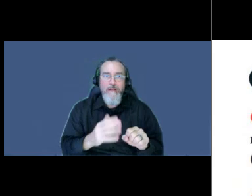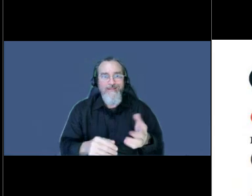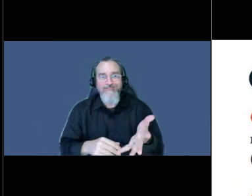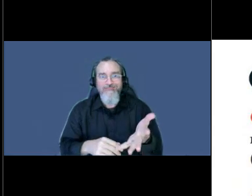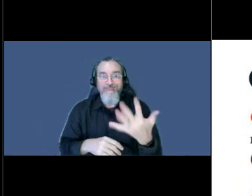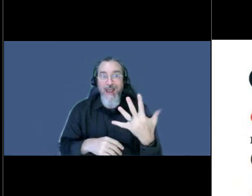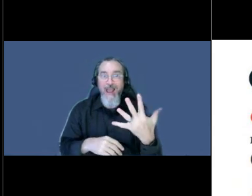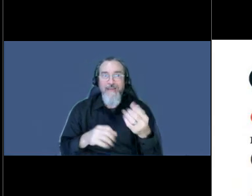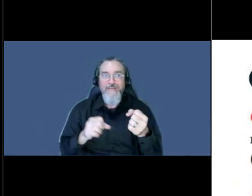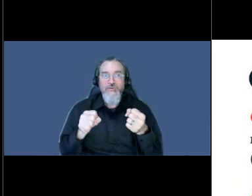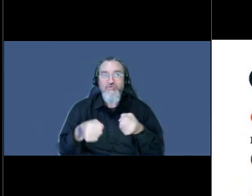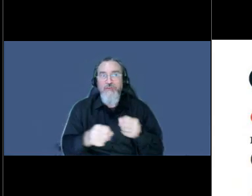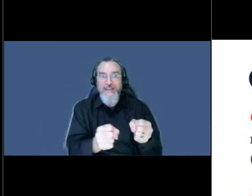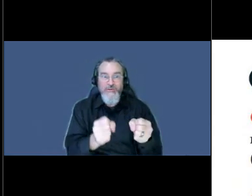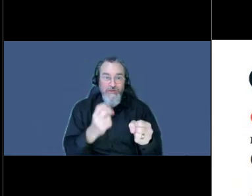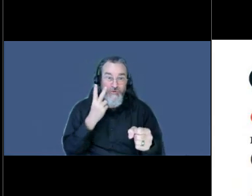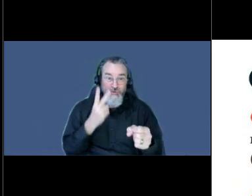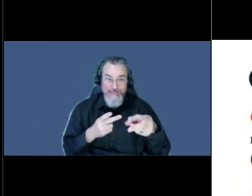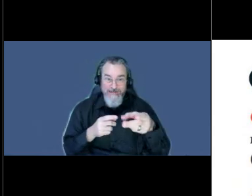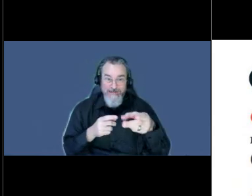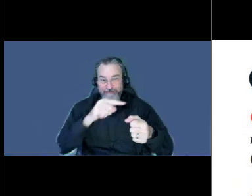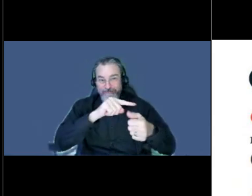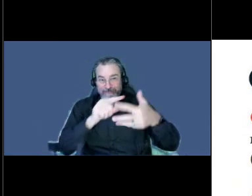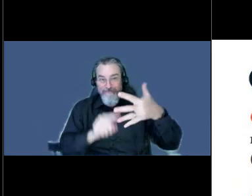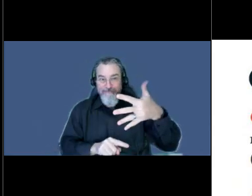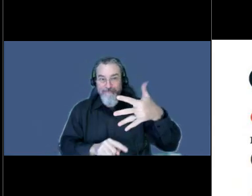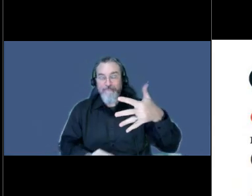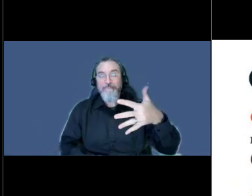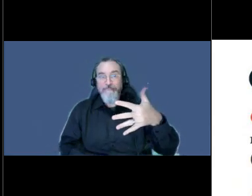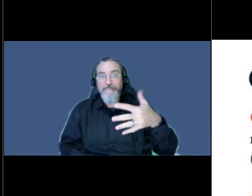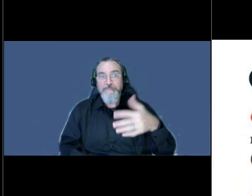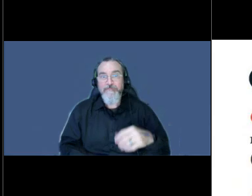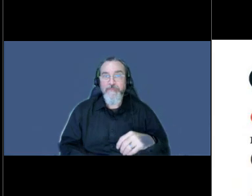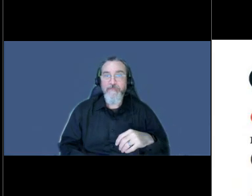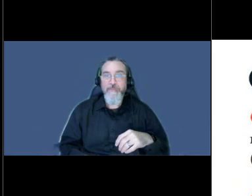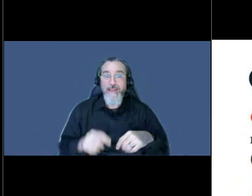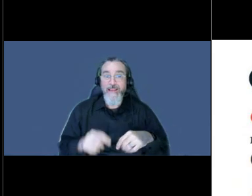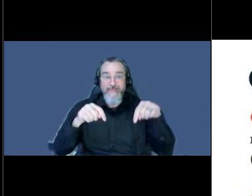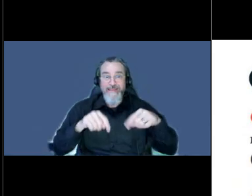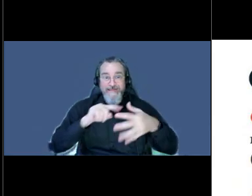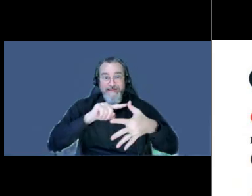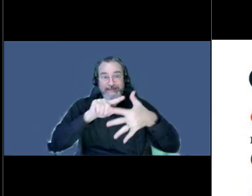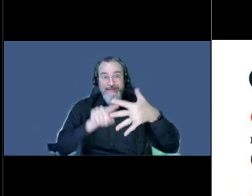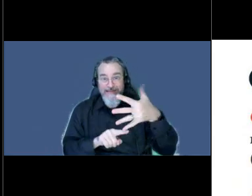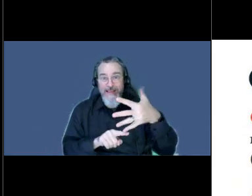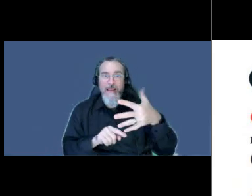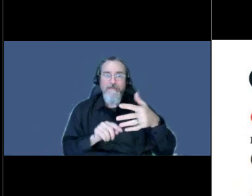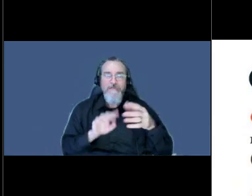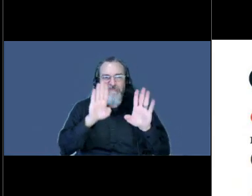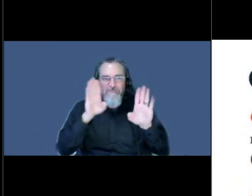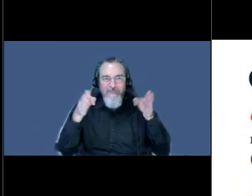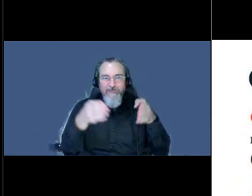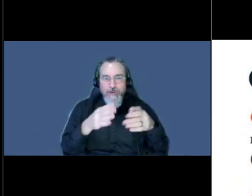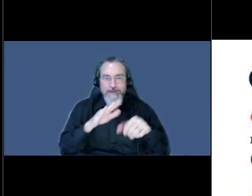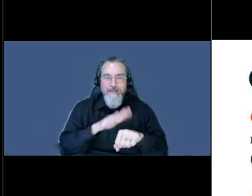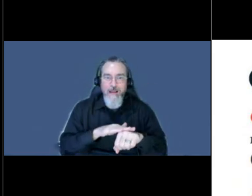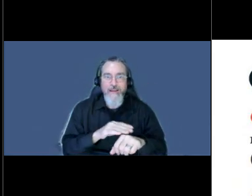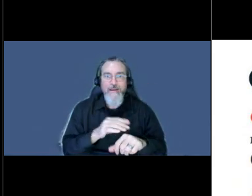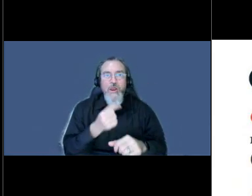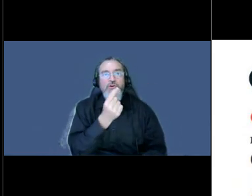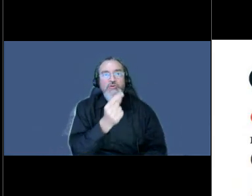you see here on these slides. So mainly these strategies center around green infrastructure and